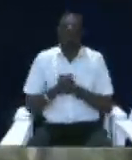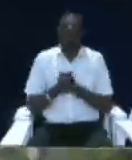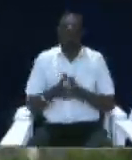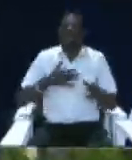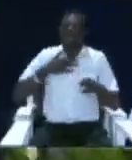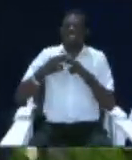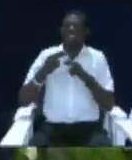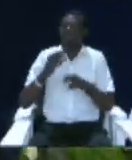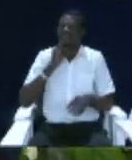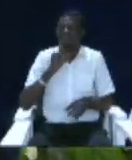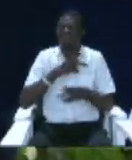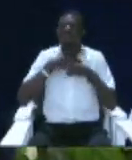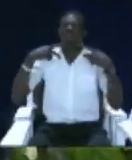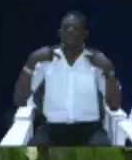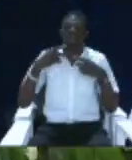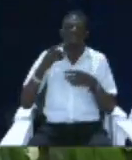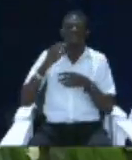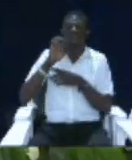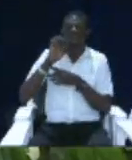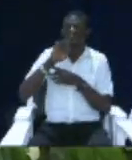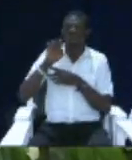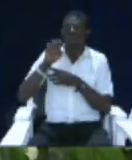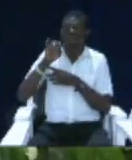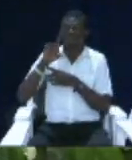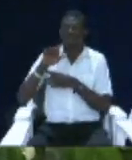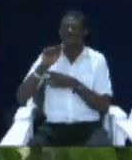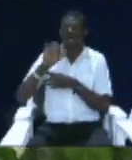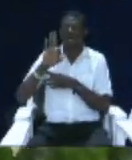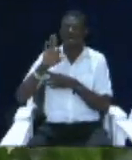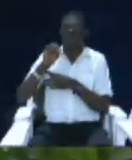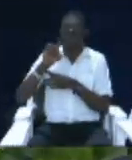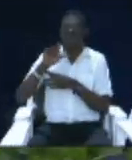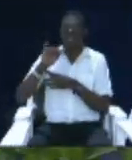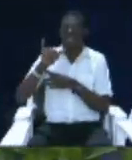My name is Pastor Ezekiel Afolanyo.